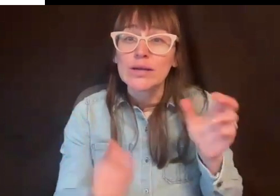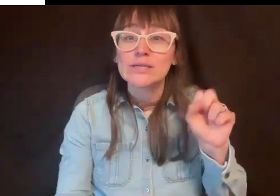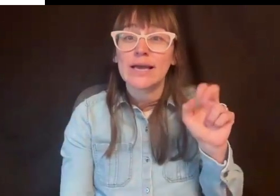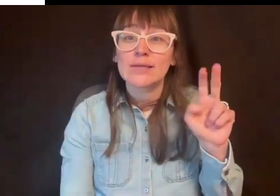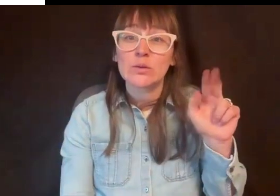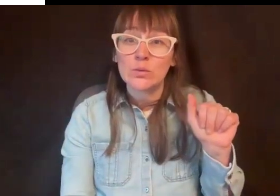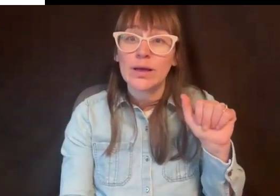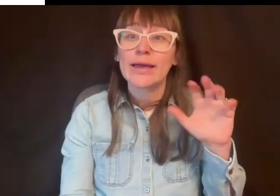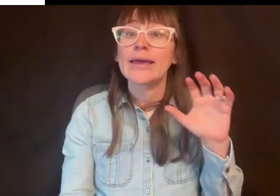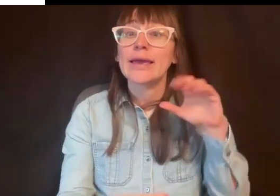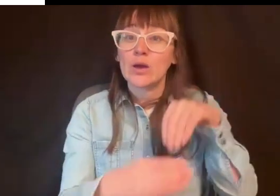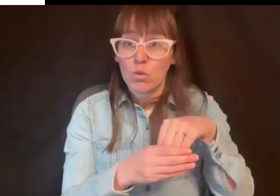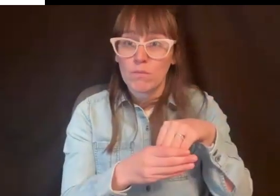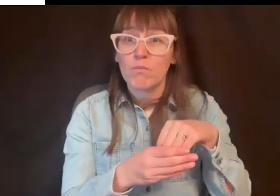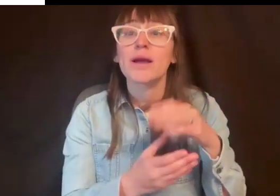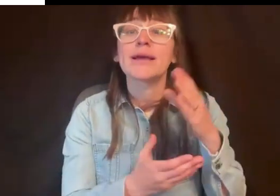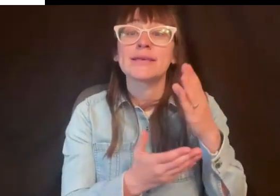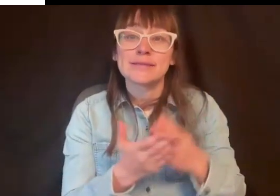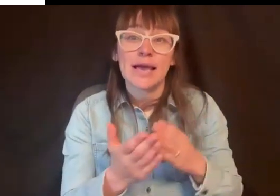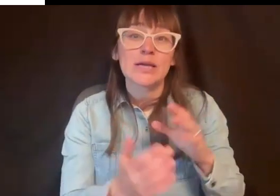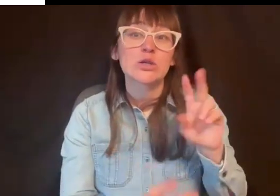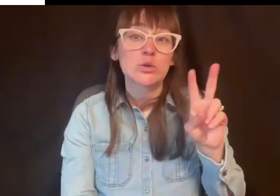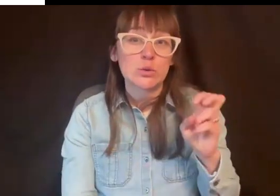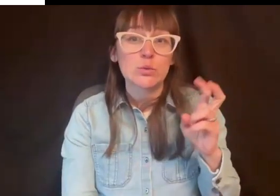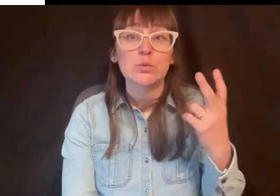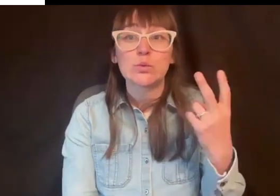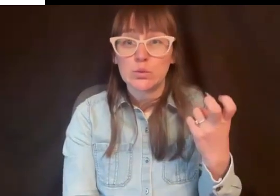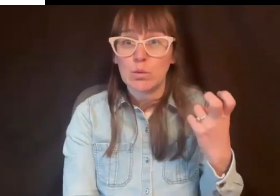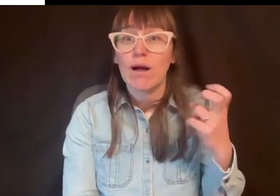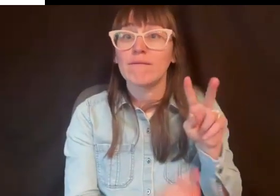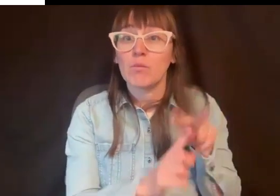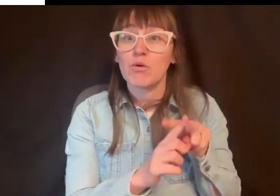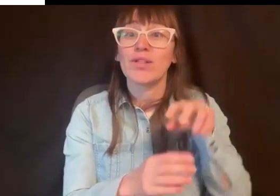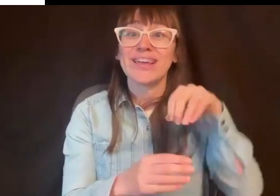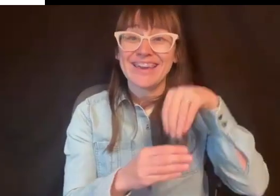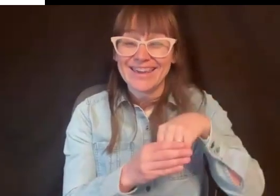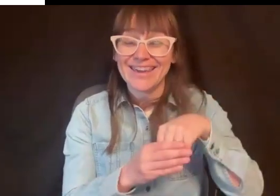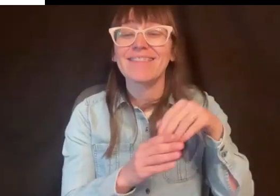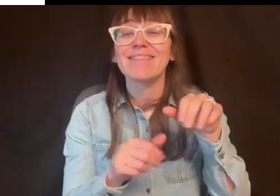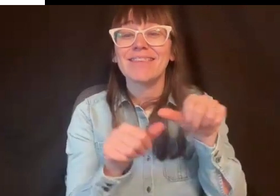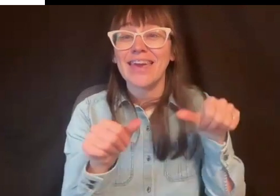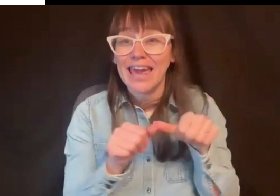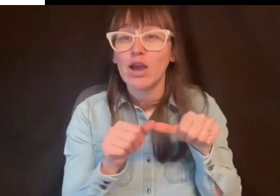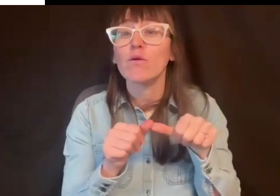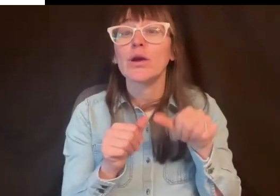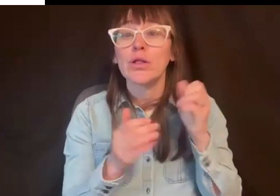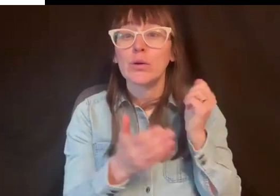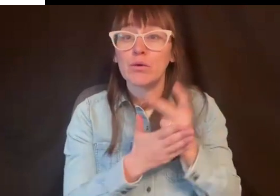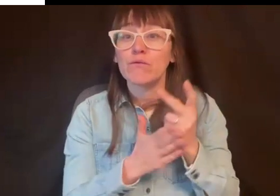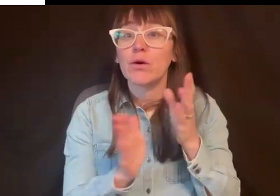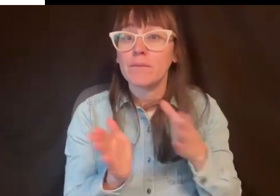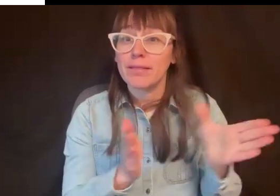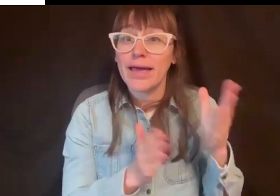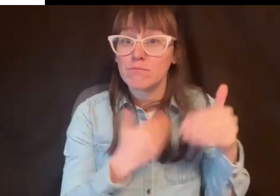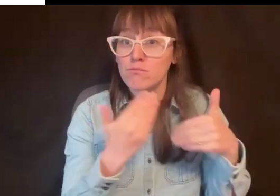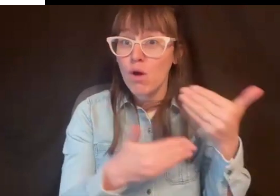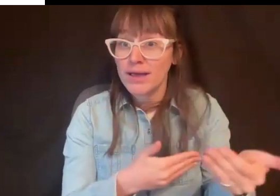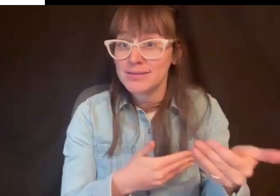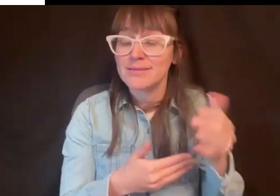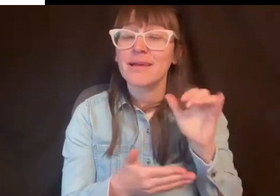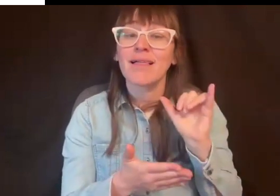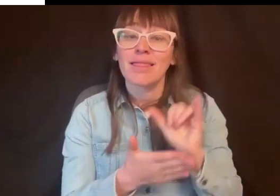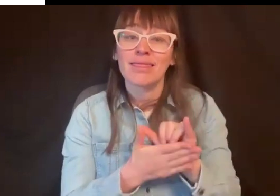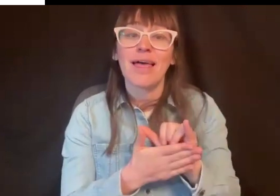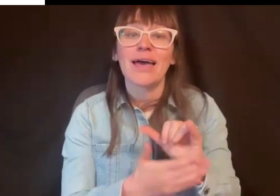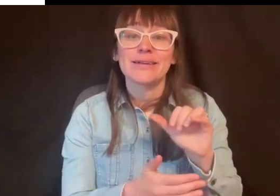incorporate approval of Section 212 agreements into the area plan approval process. The area plan approval process is described